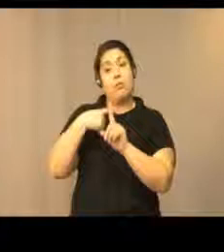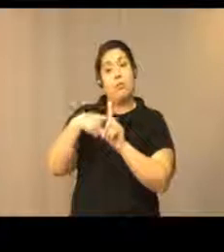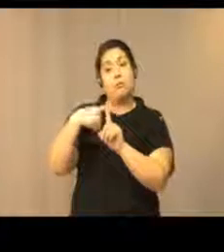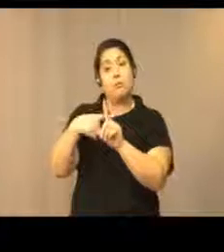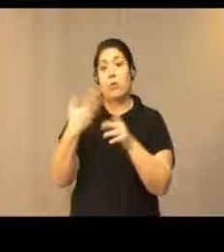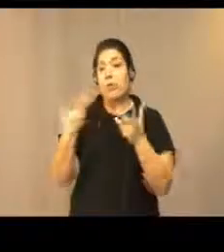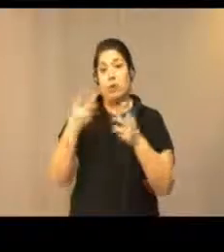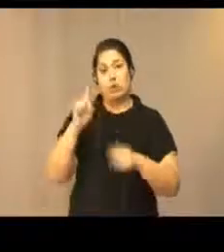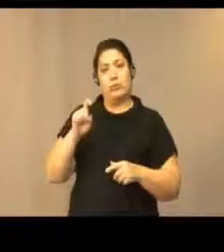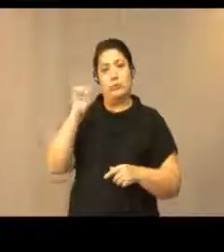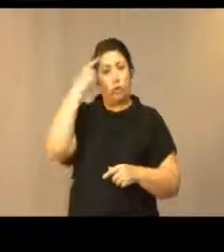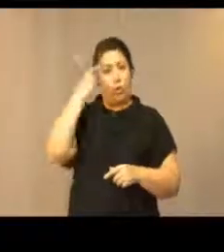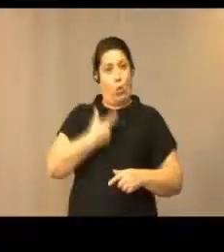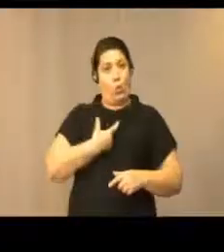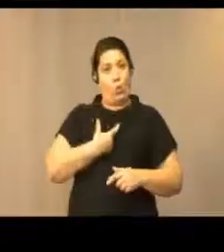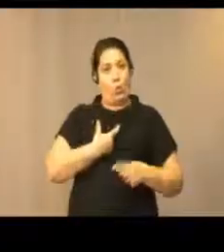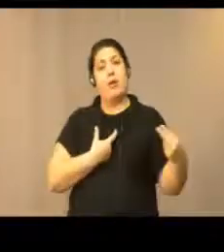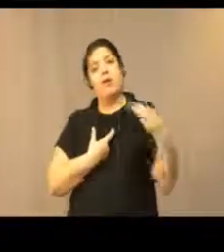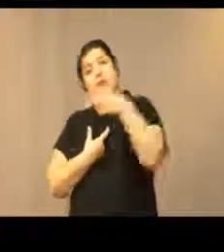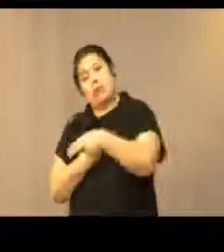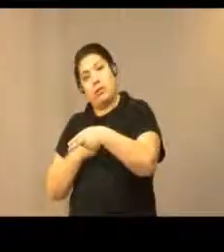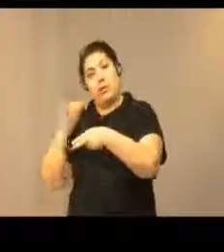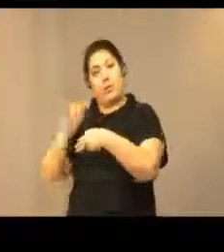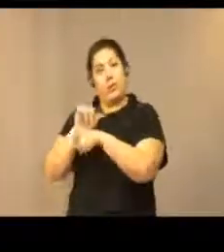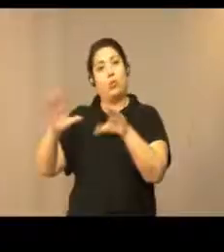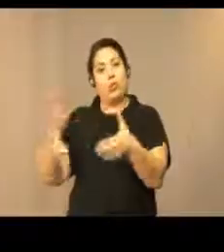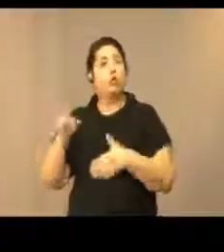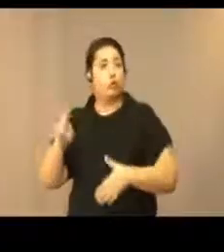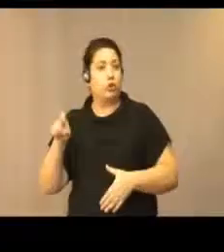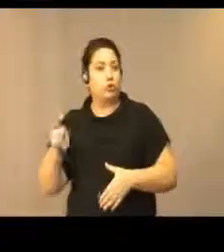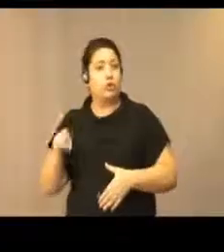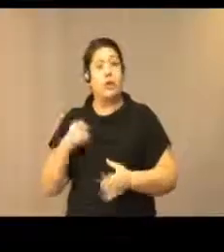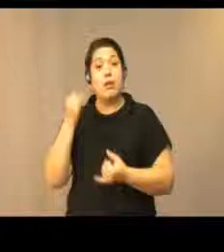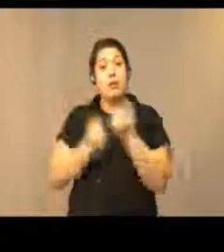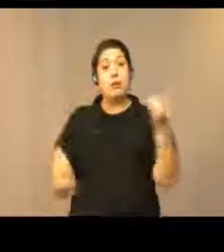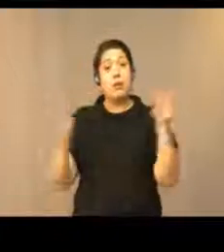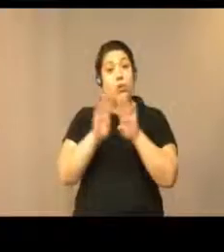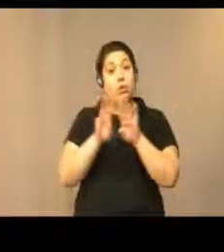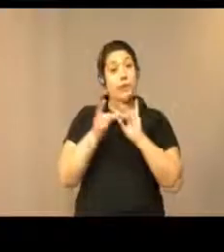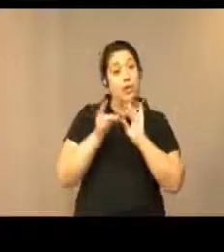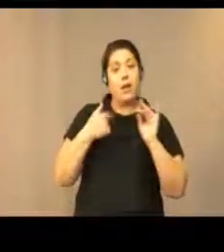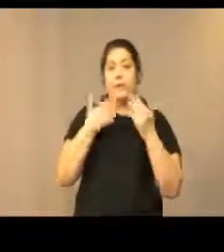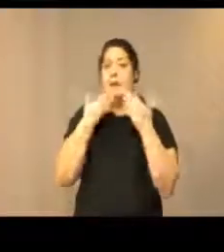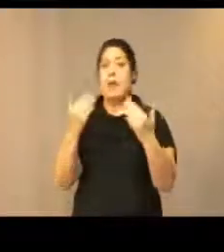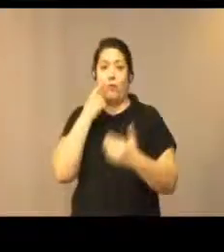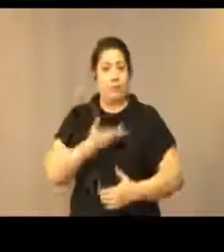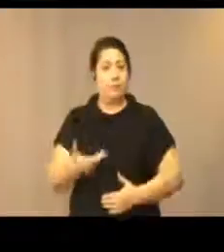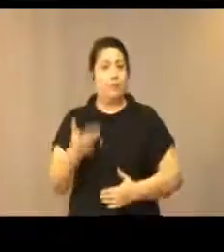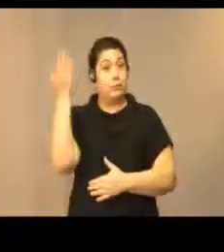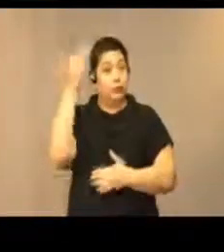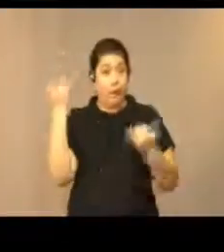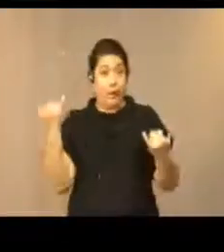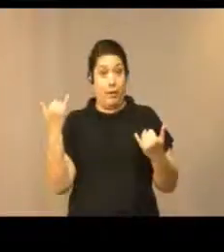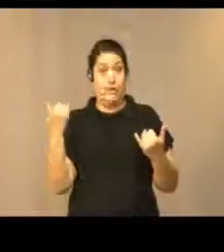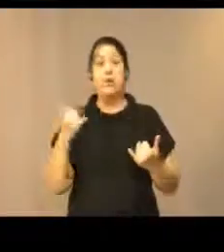Qualtrough to have a seat at that table as well. In closing, I would like to thank everyone for this opportunity to speak here today. This overview